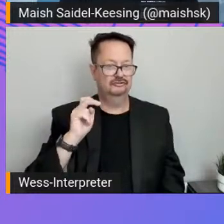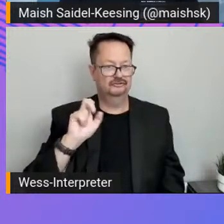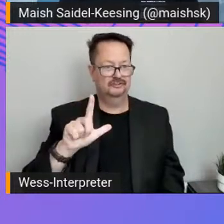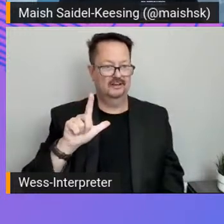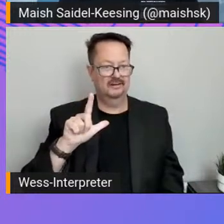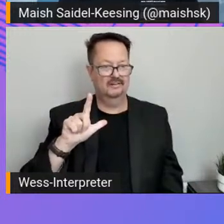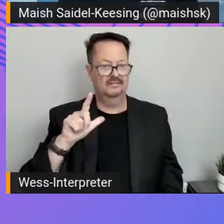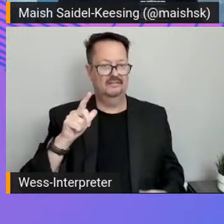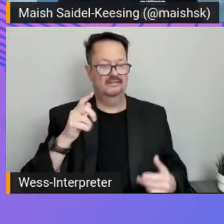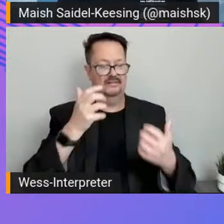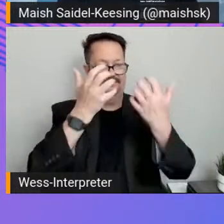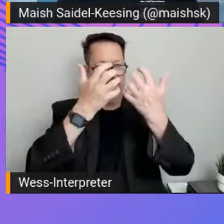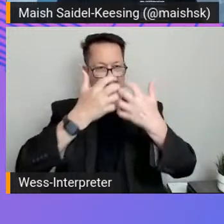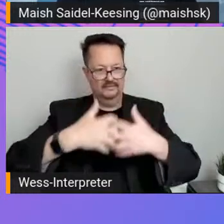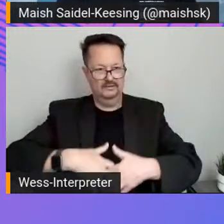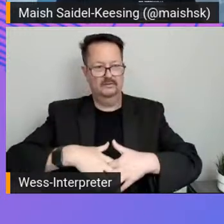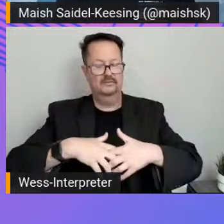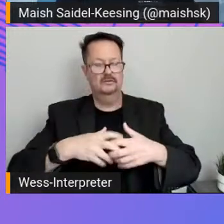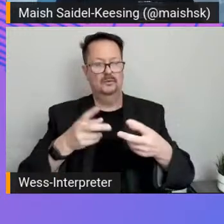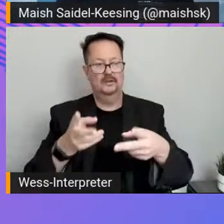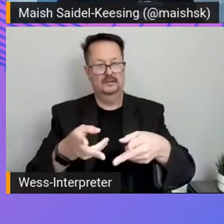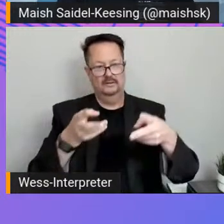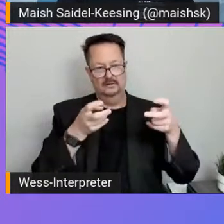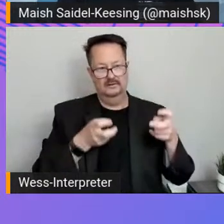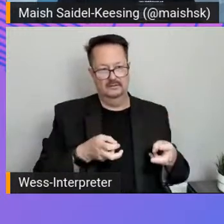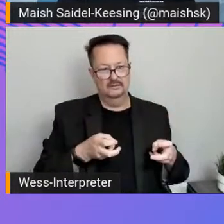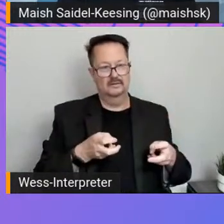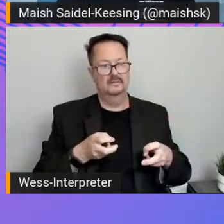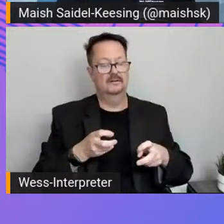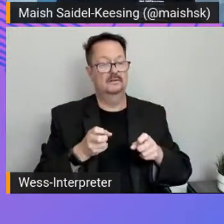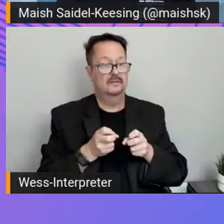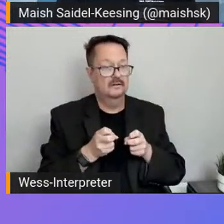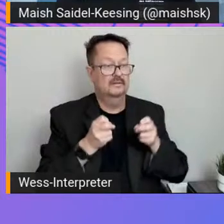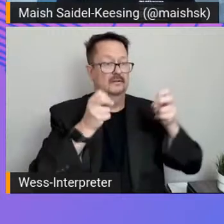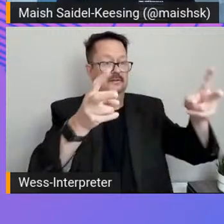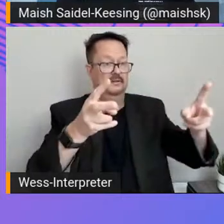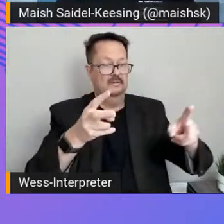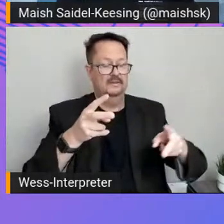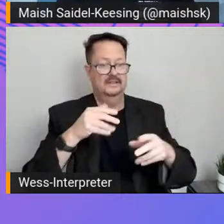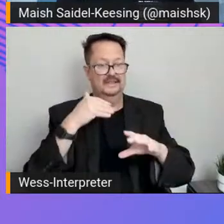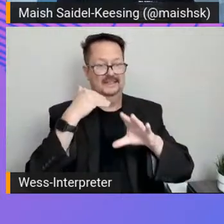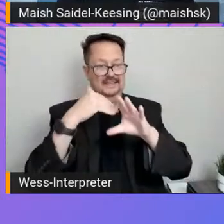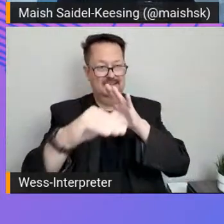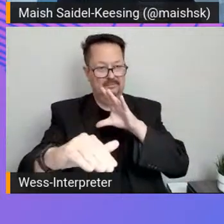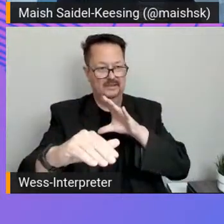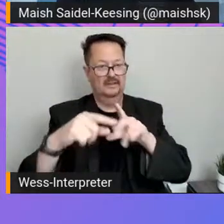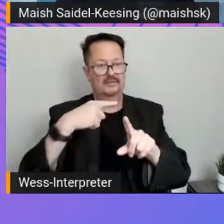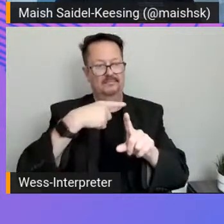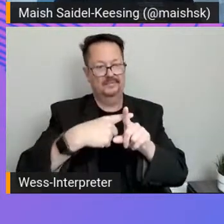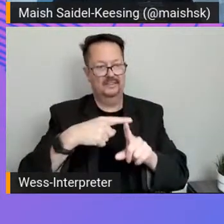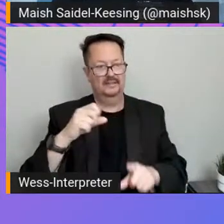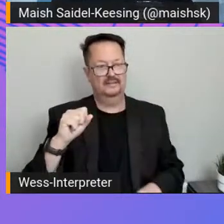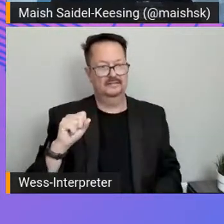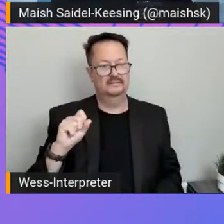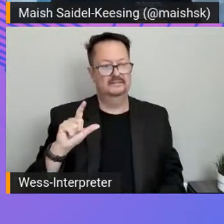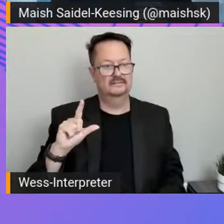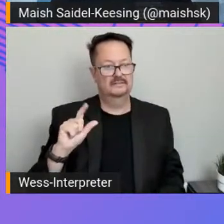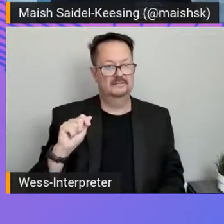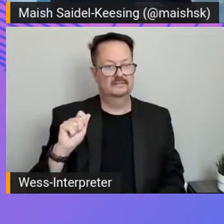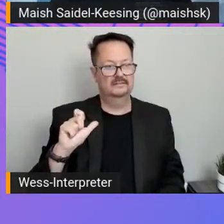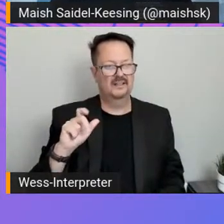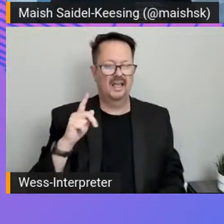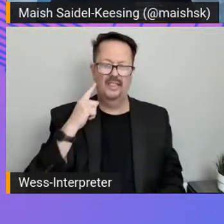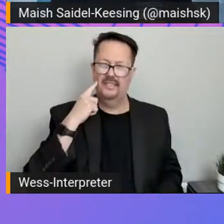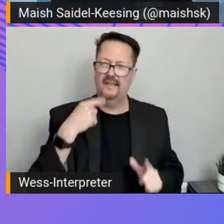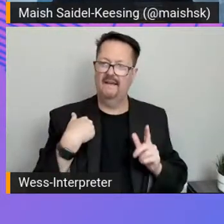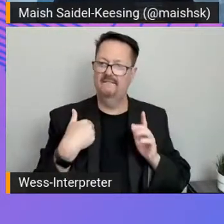that up to the SNS topic so that as those budget alerts go out, not only do they go to email, they also go to Slack. I think we have an example